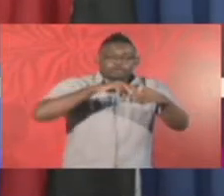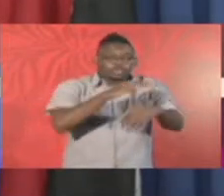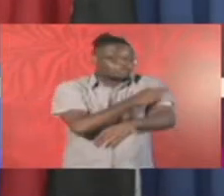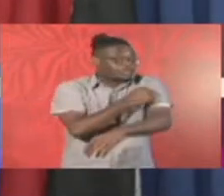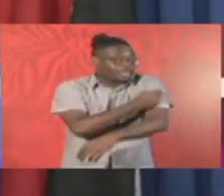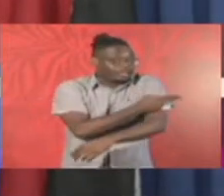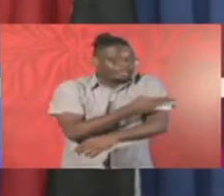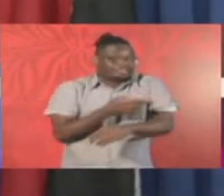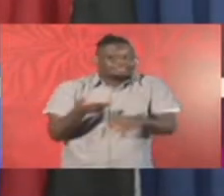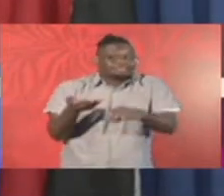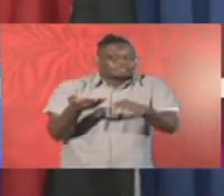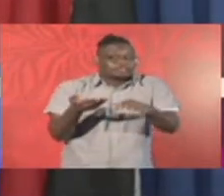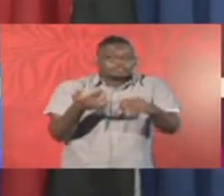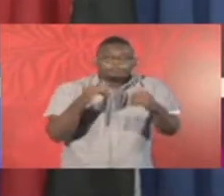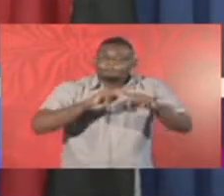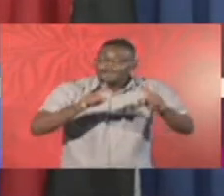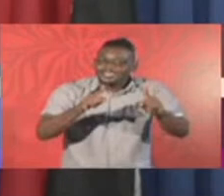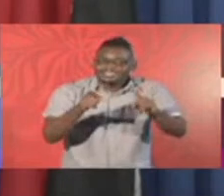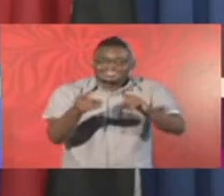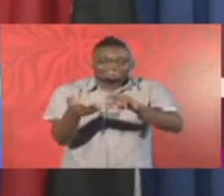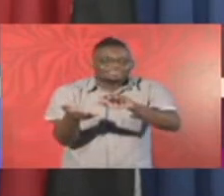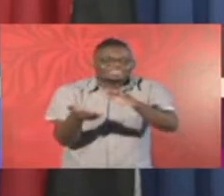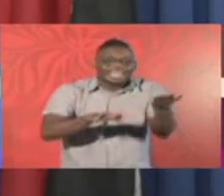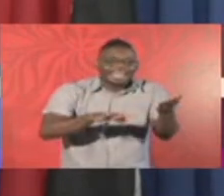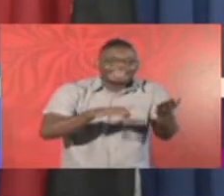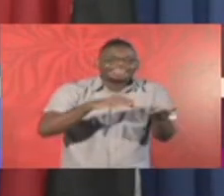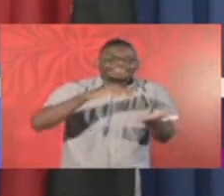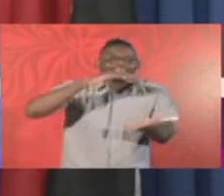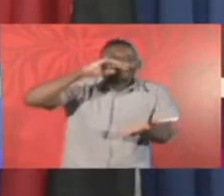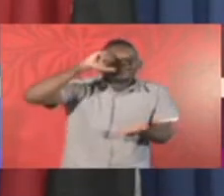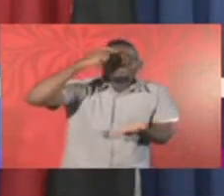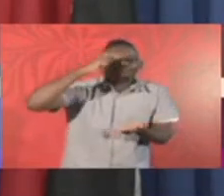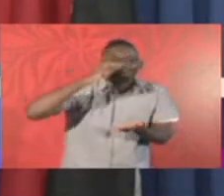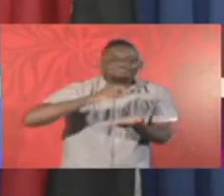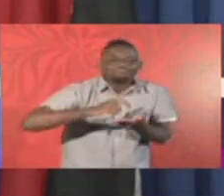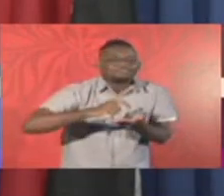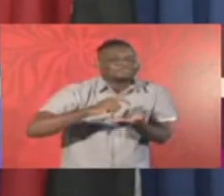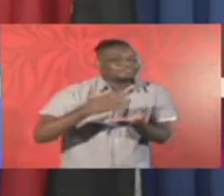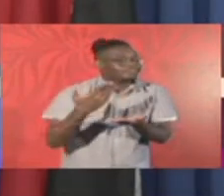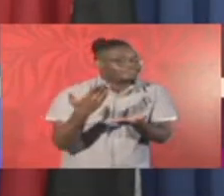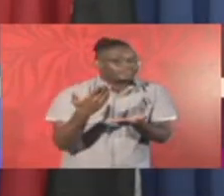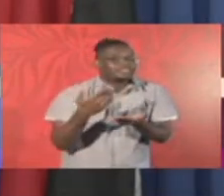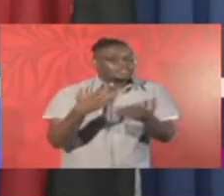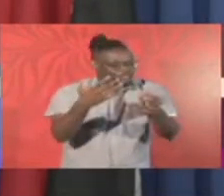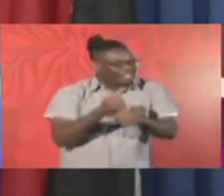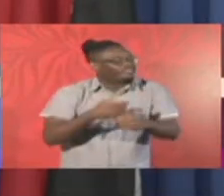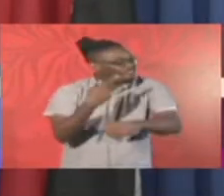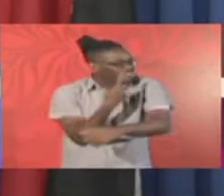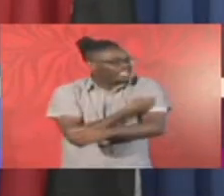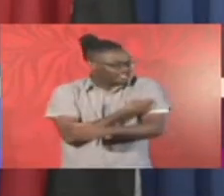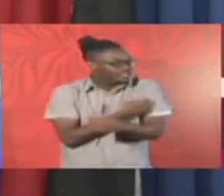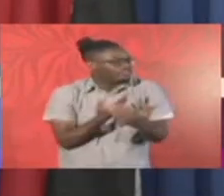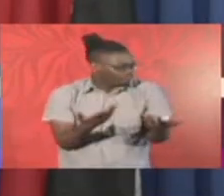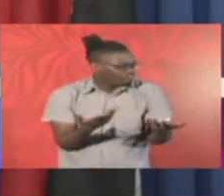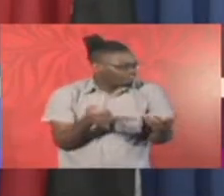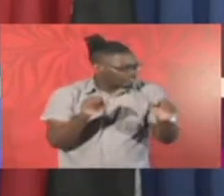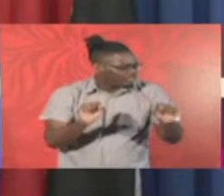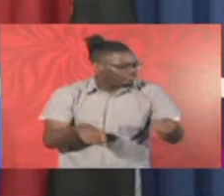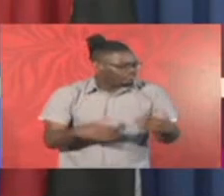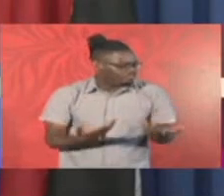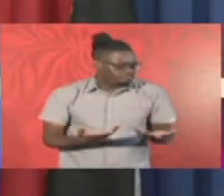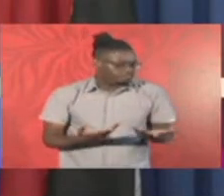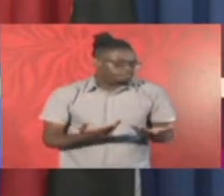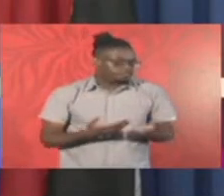minimal. Because it is clear that the defense of the human population at this time